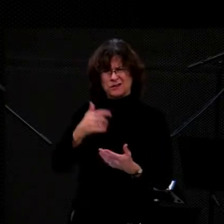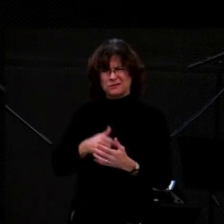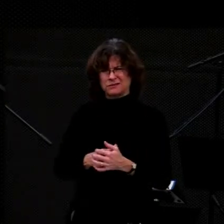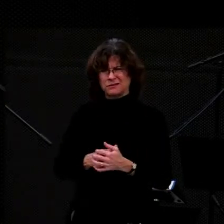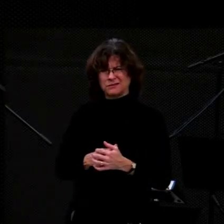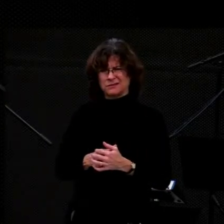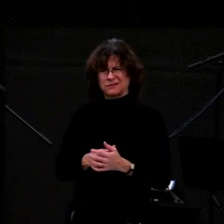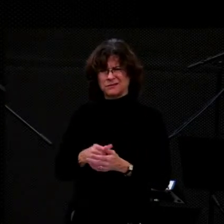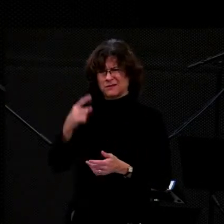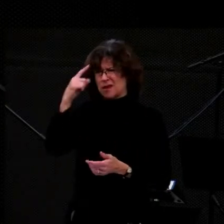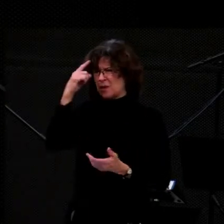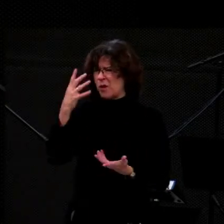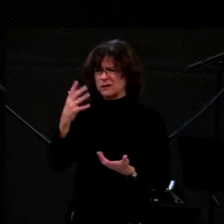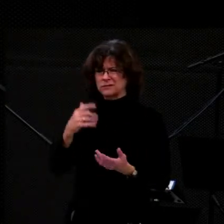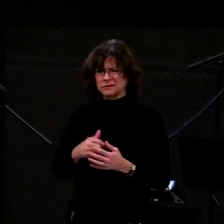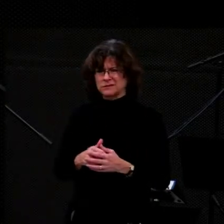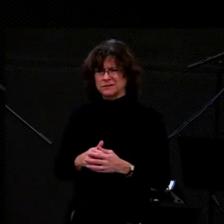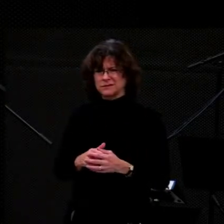have in that moment?